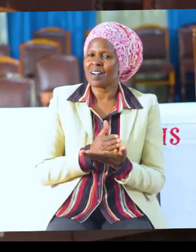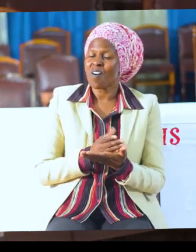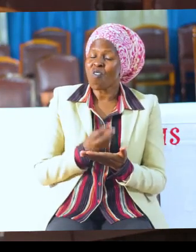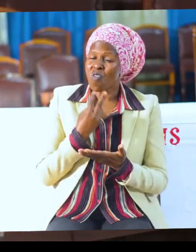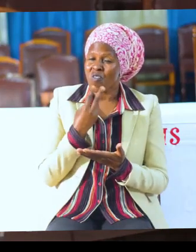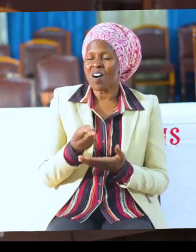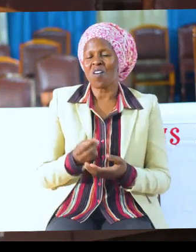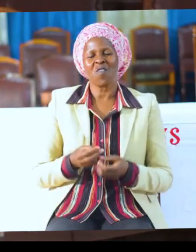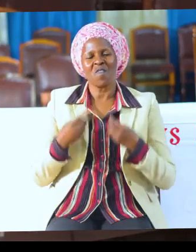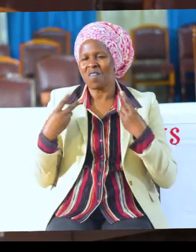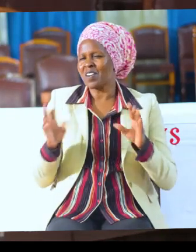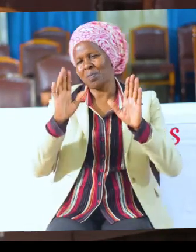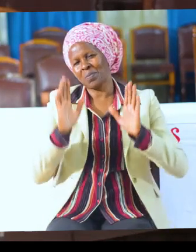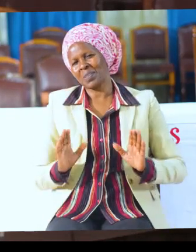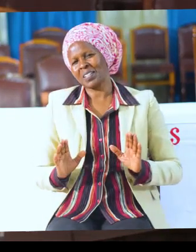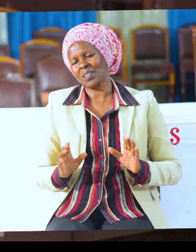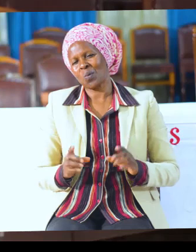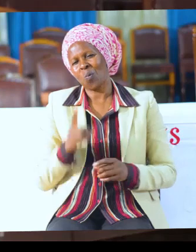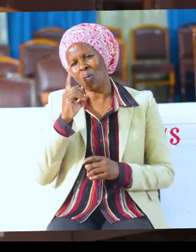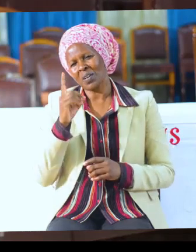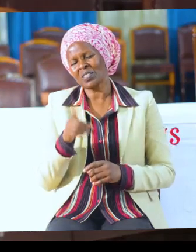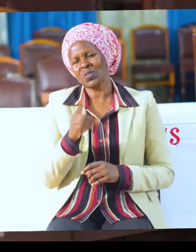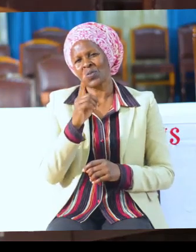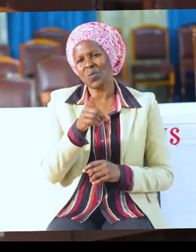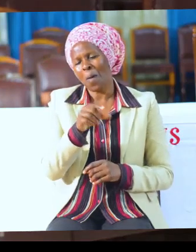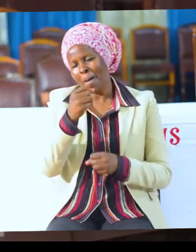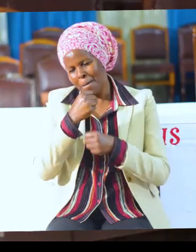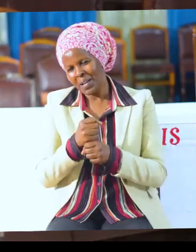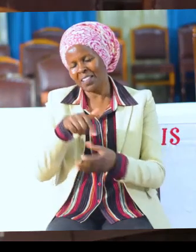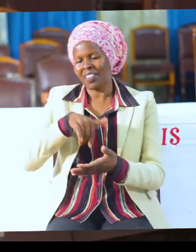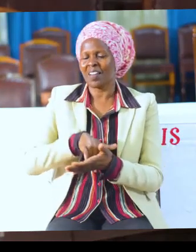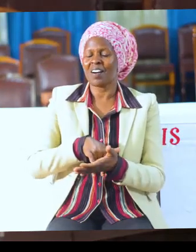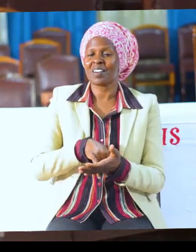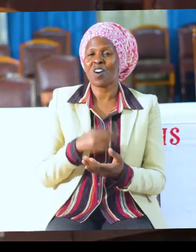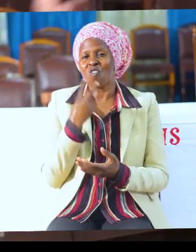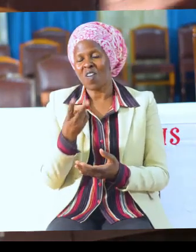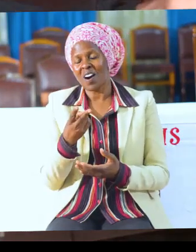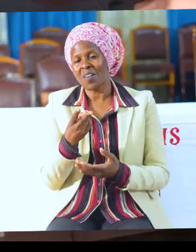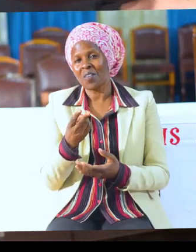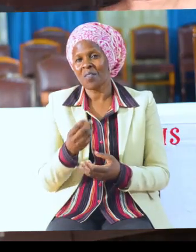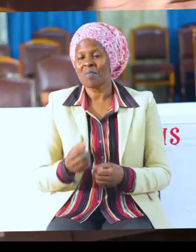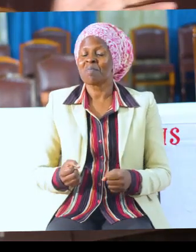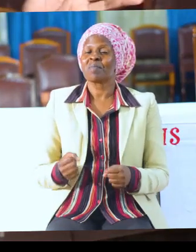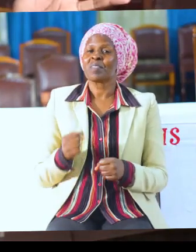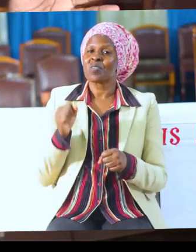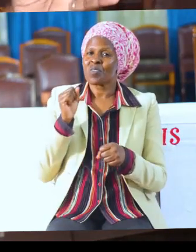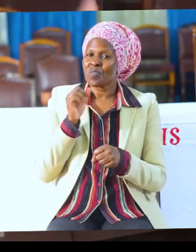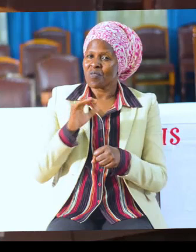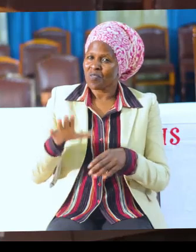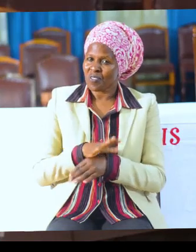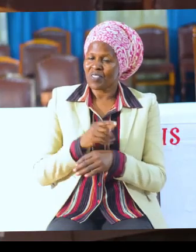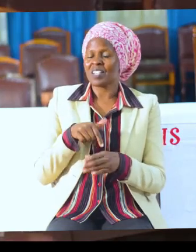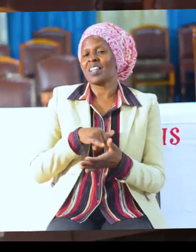is very, very important. And once you make a vow, you must fulfill it. Because God